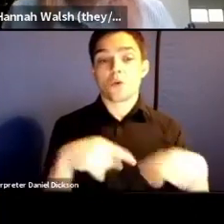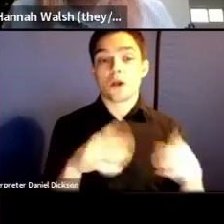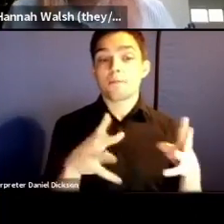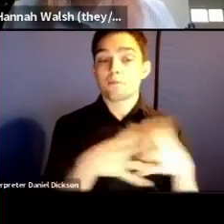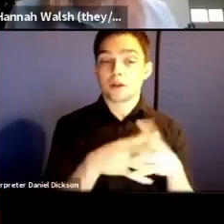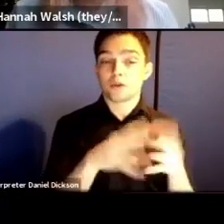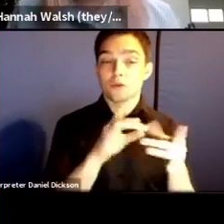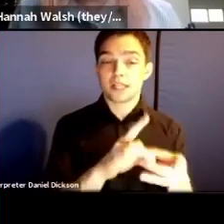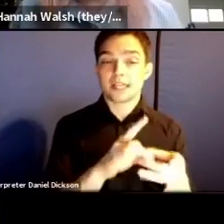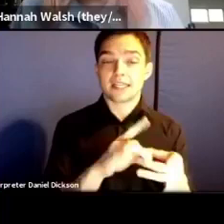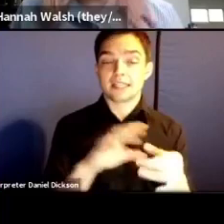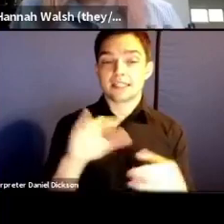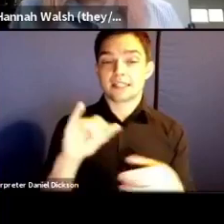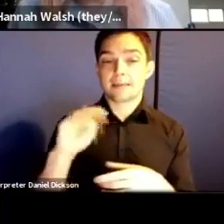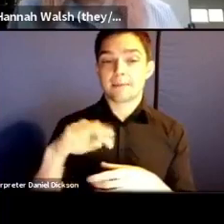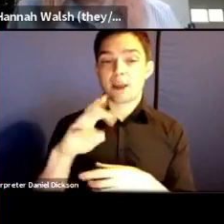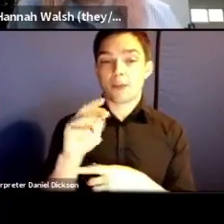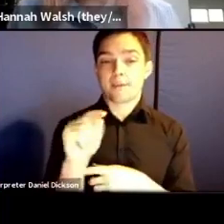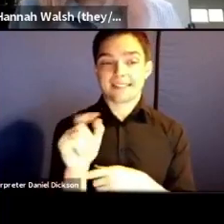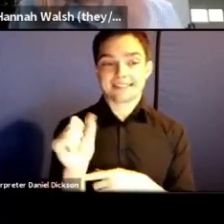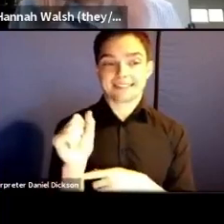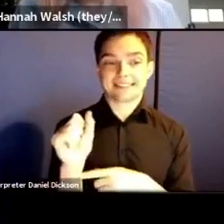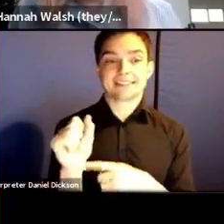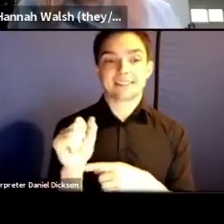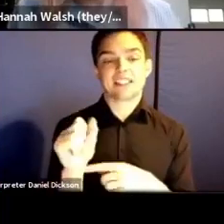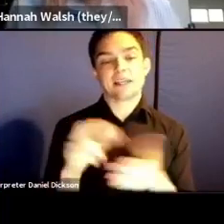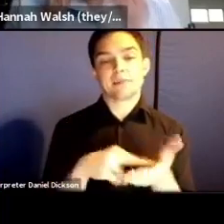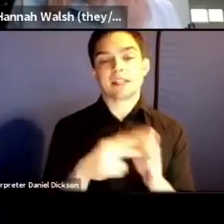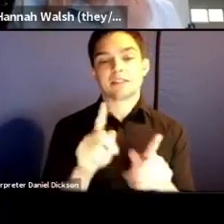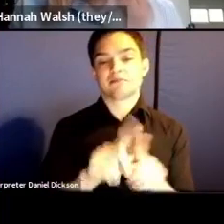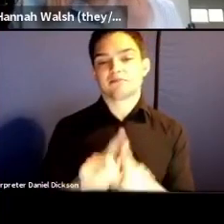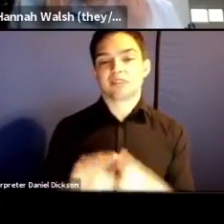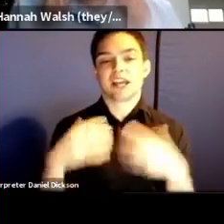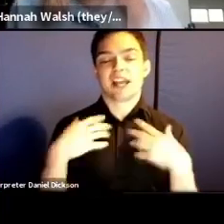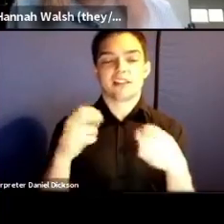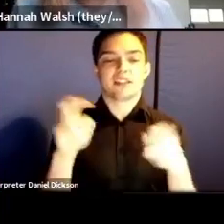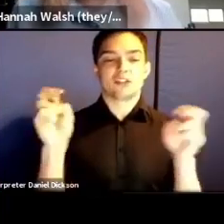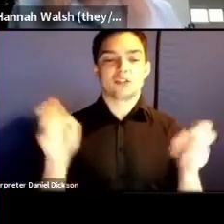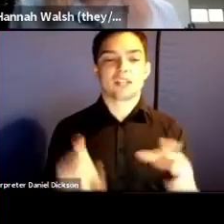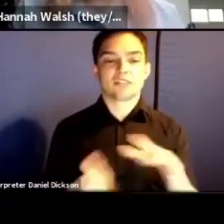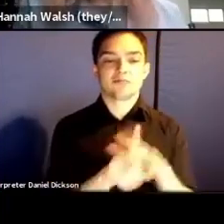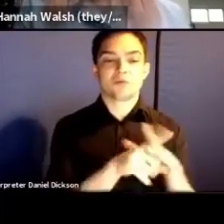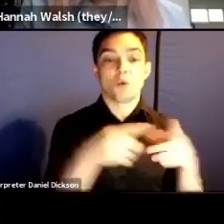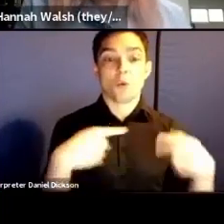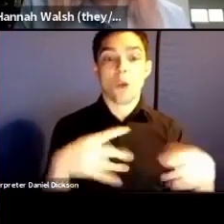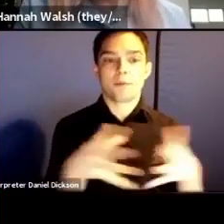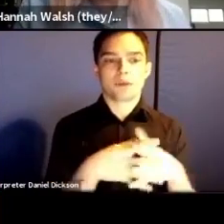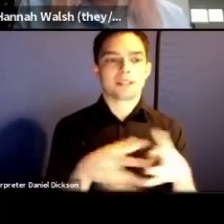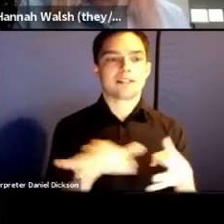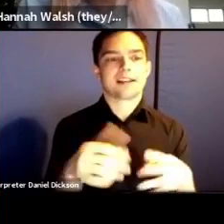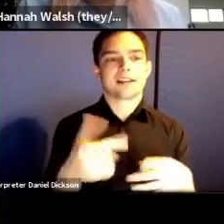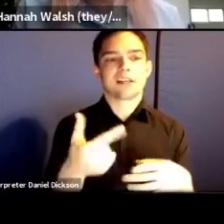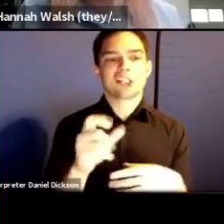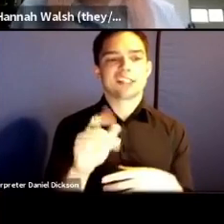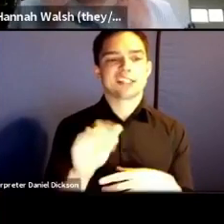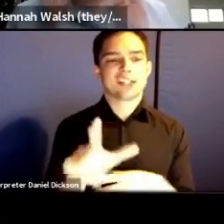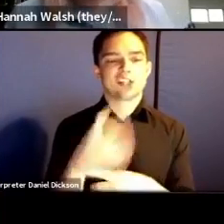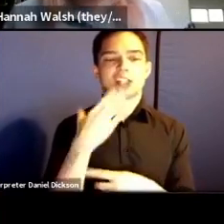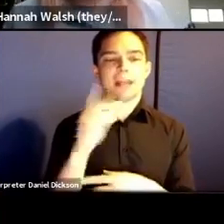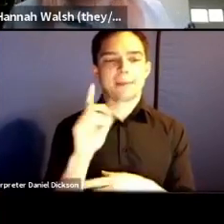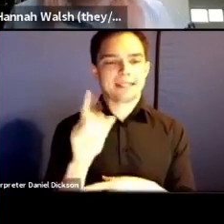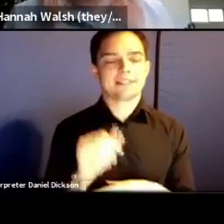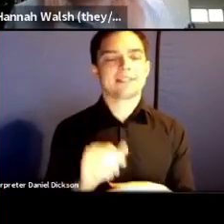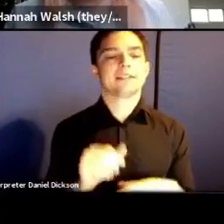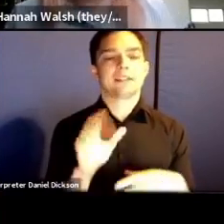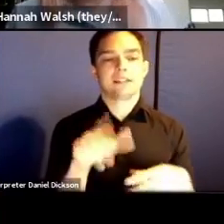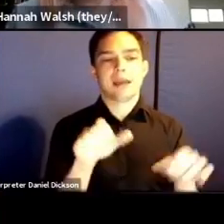pregnancy-related impairments, so there are a number of medical conditions that can occur while pregnant, such as gestational diabetes, that